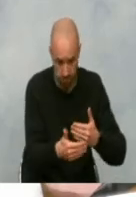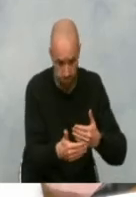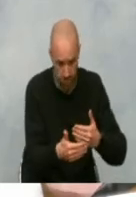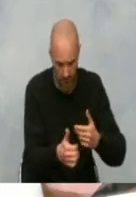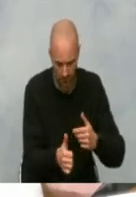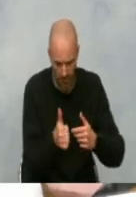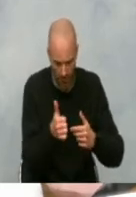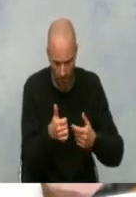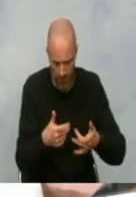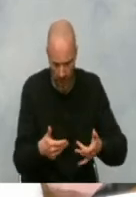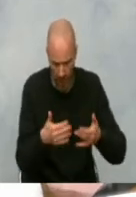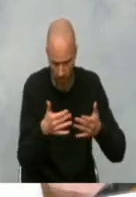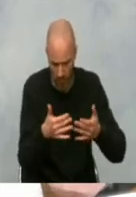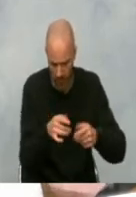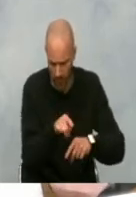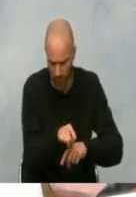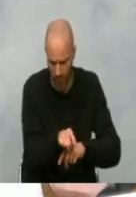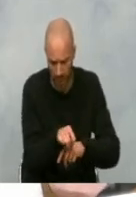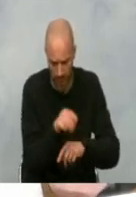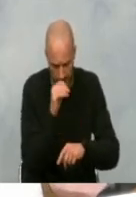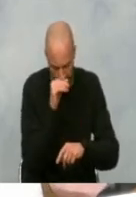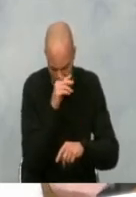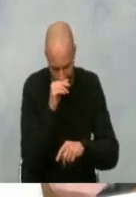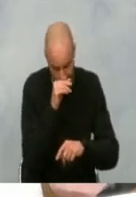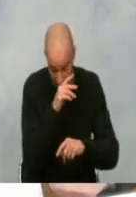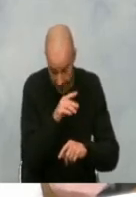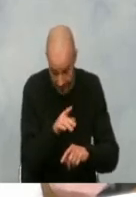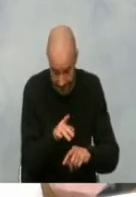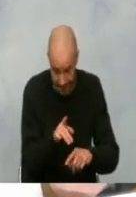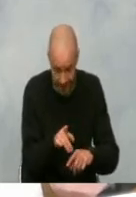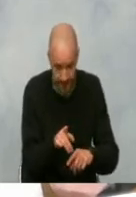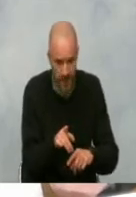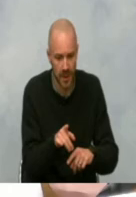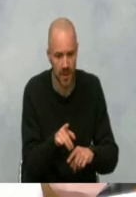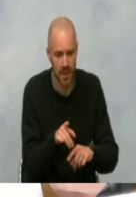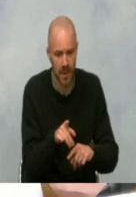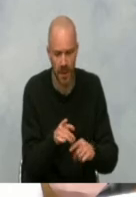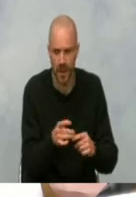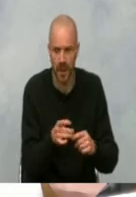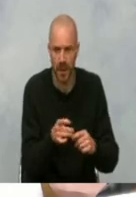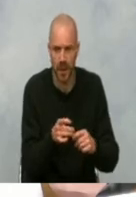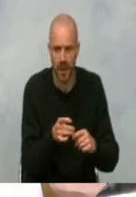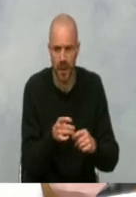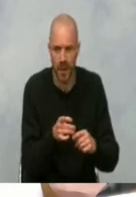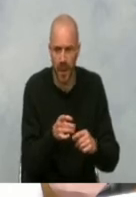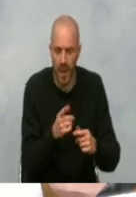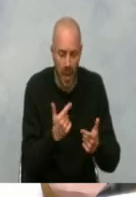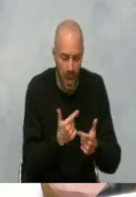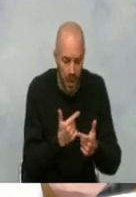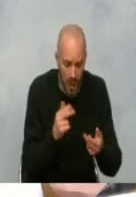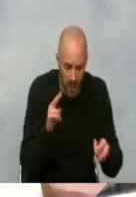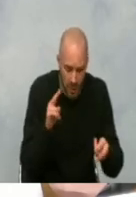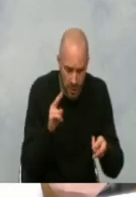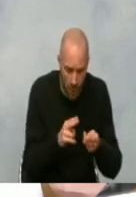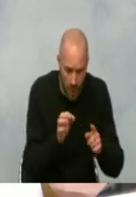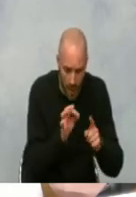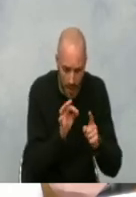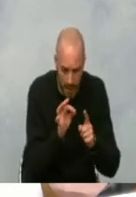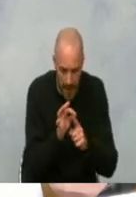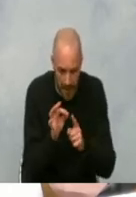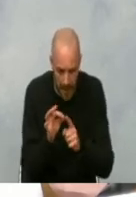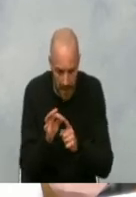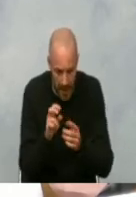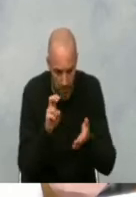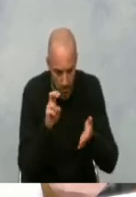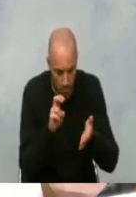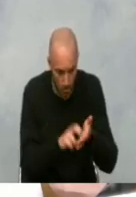And it also does note, and this is at 3.8, that there is a much, much smaller PPP